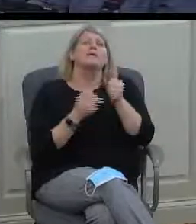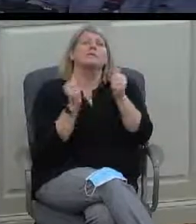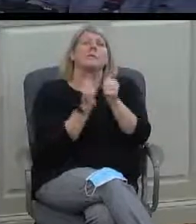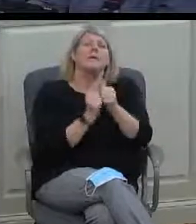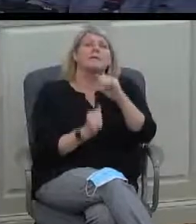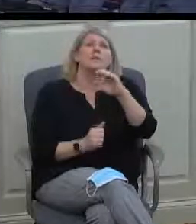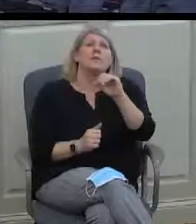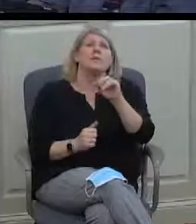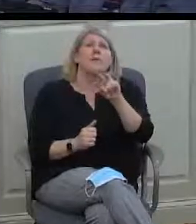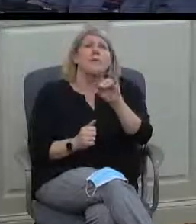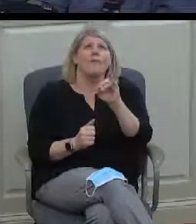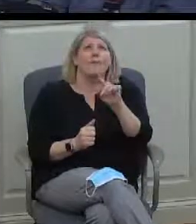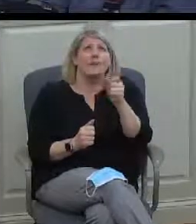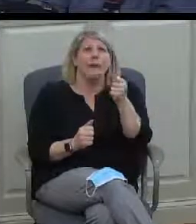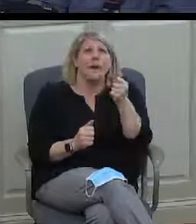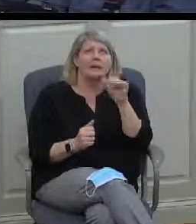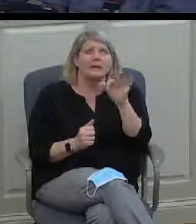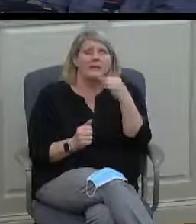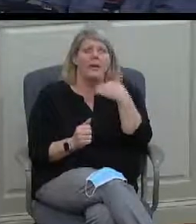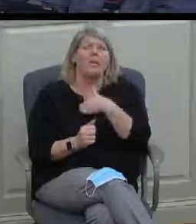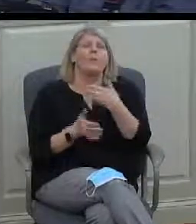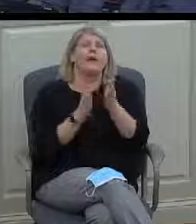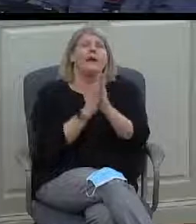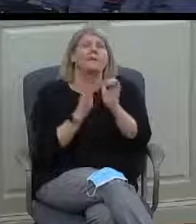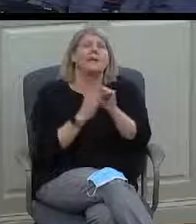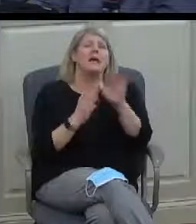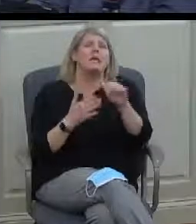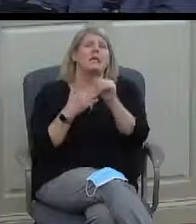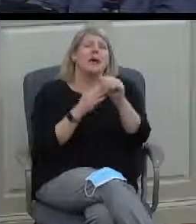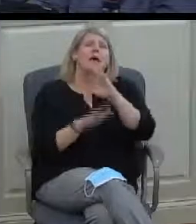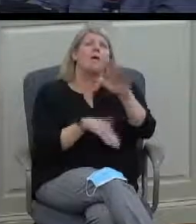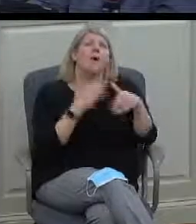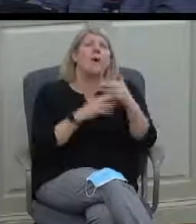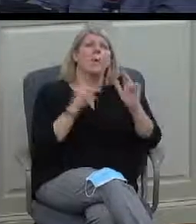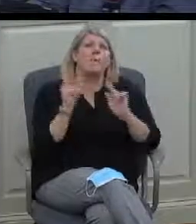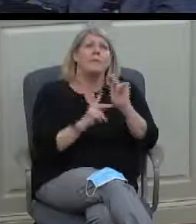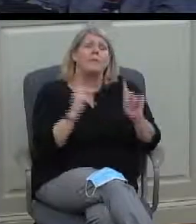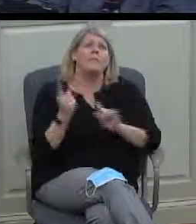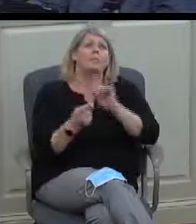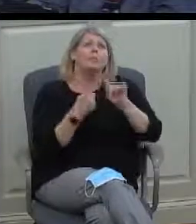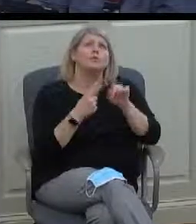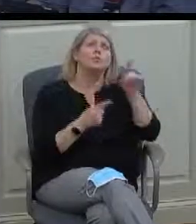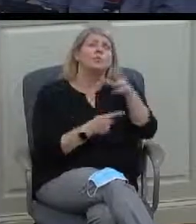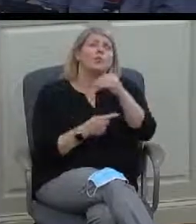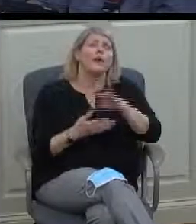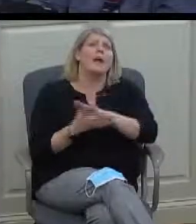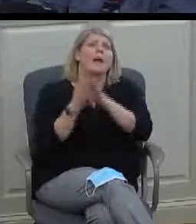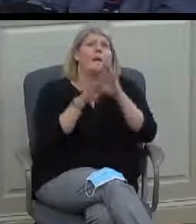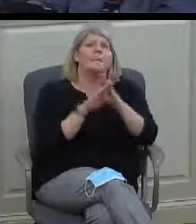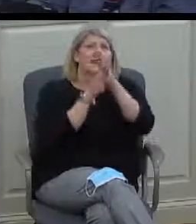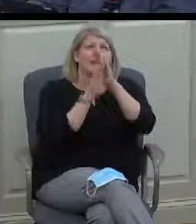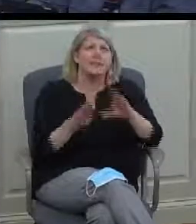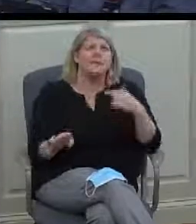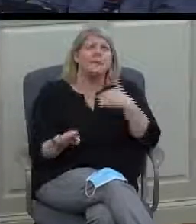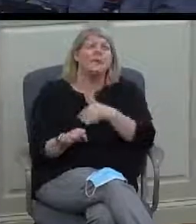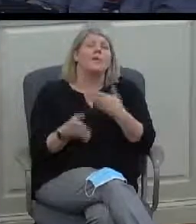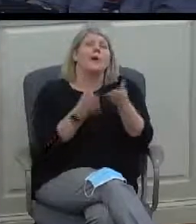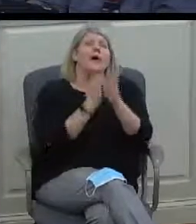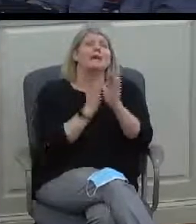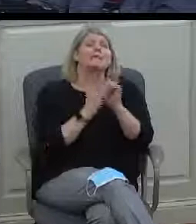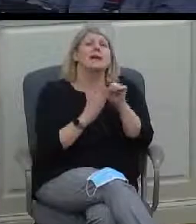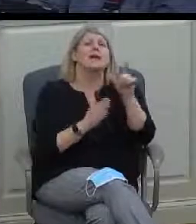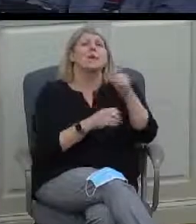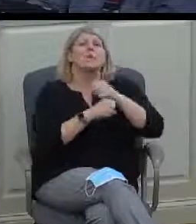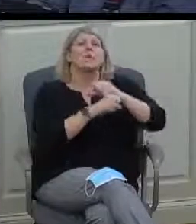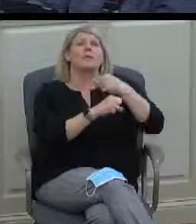I ask that you guide all people toward you and toward peace. Thank you for all the blessings you have given this community. I ask that you keep us safe from